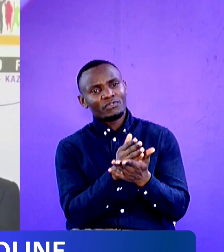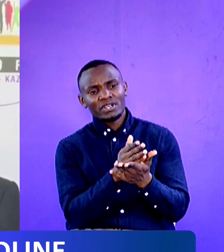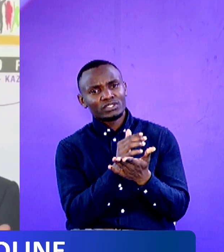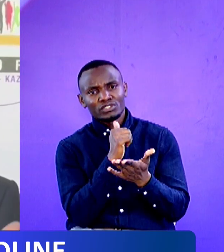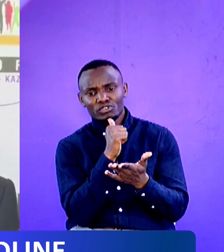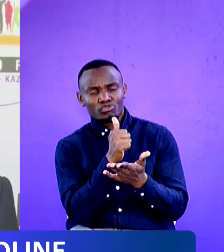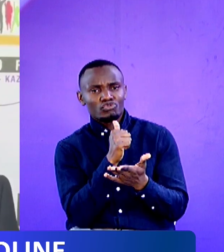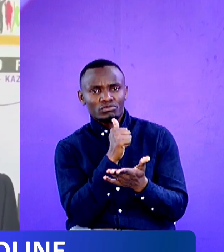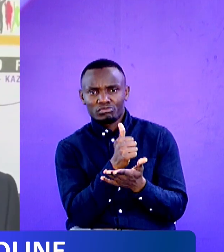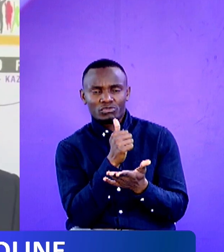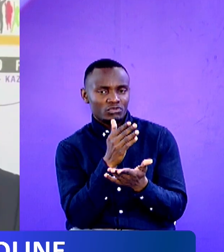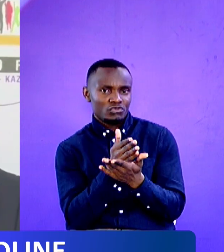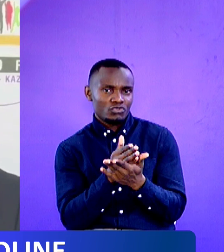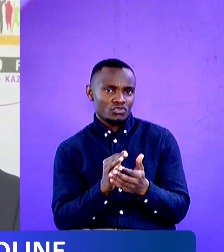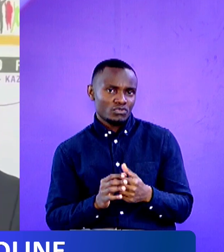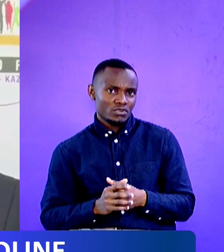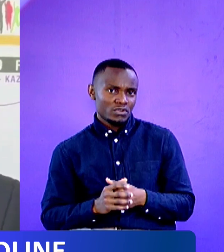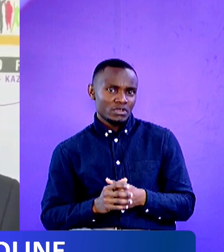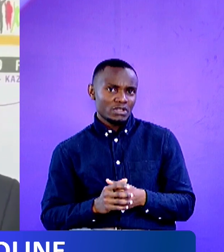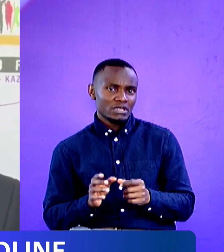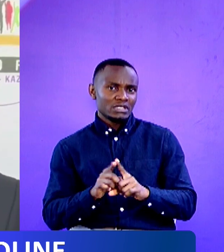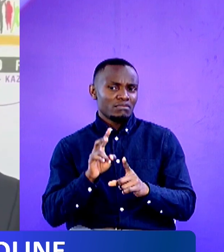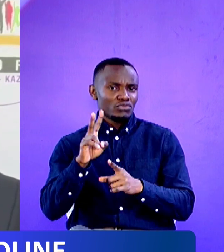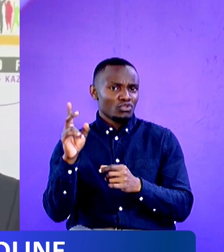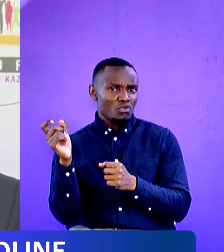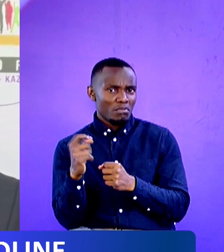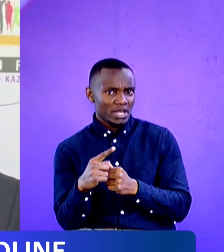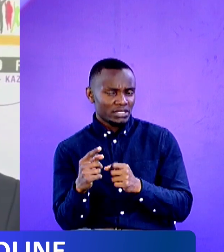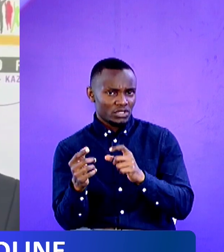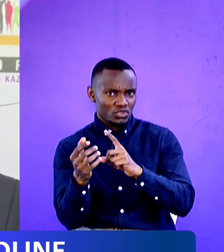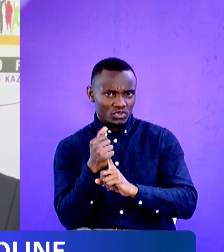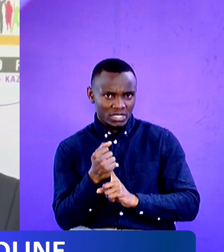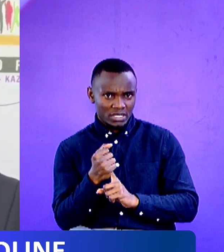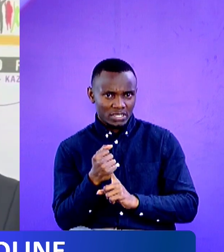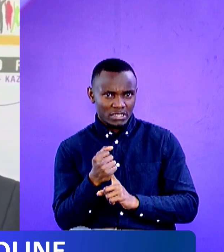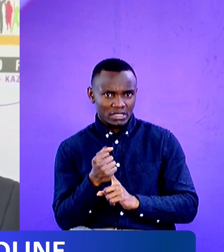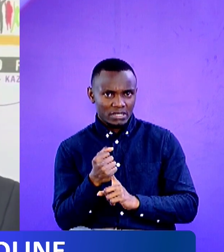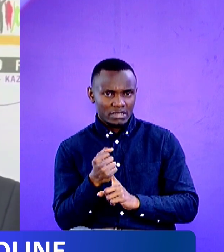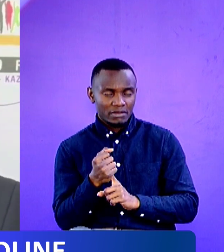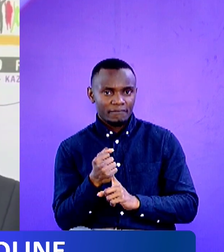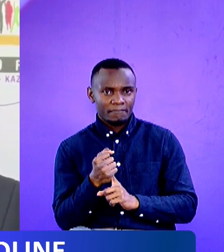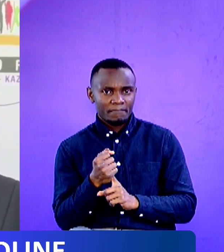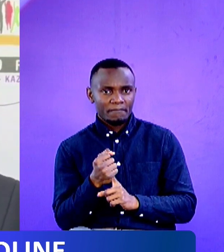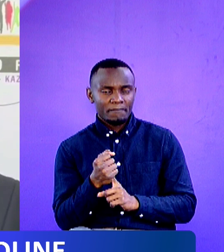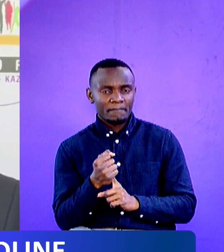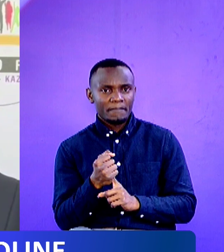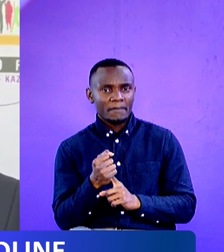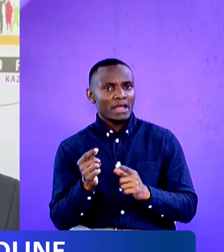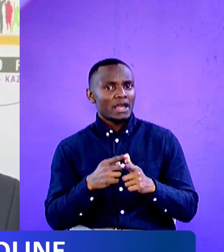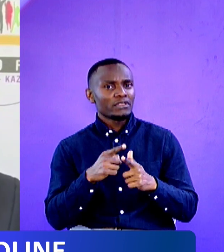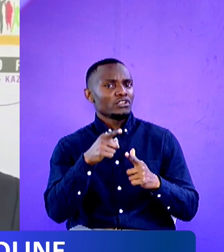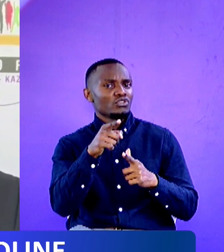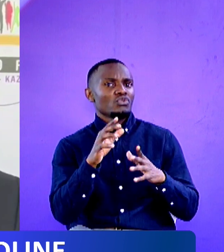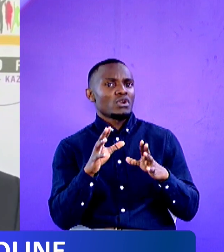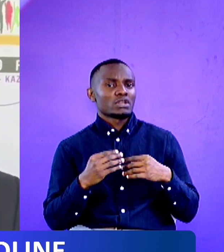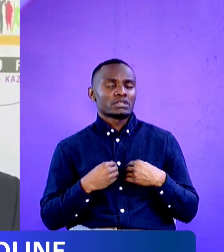months and you take the 2 months as the music. The best